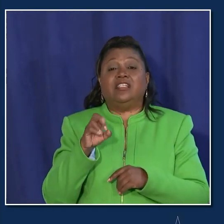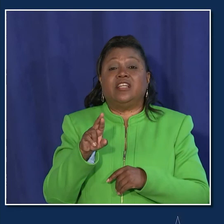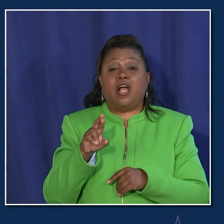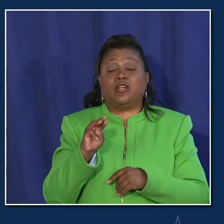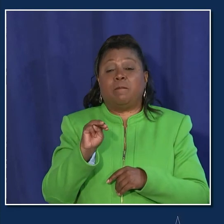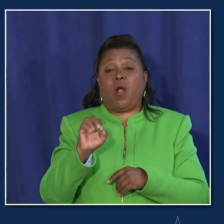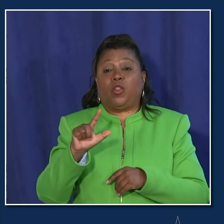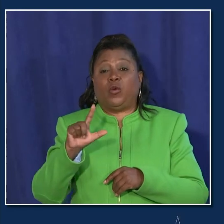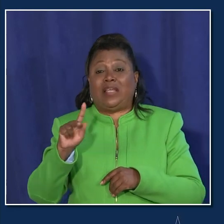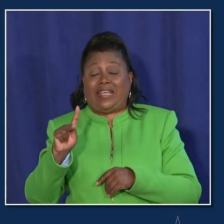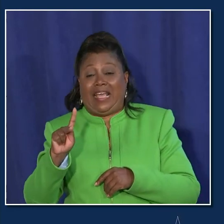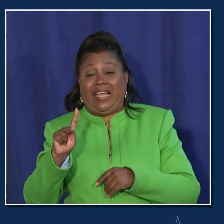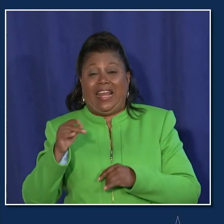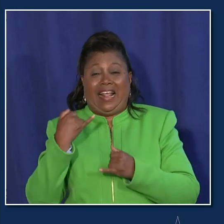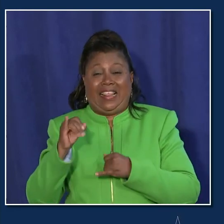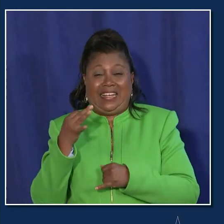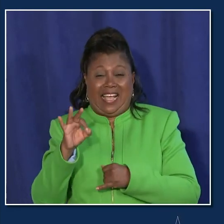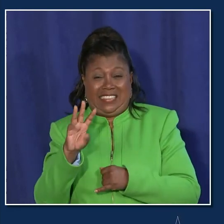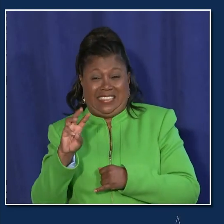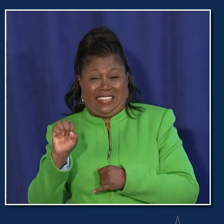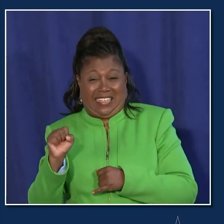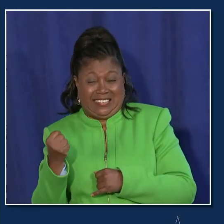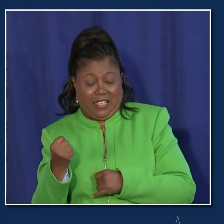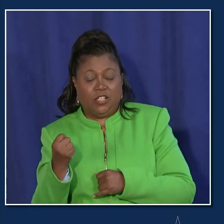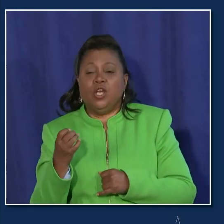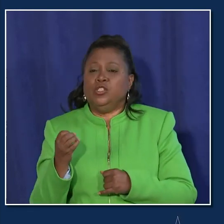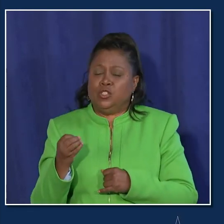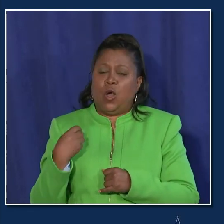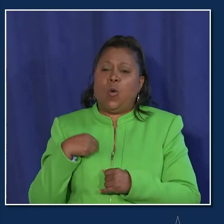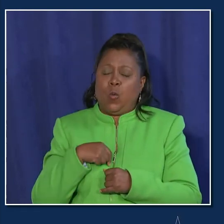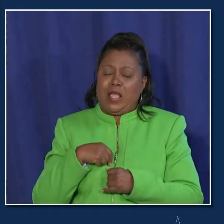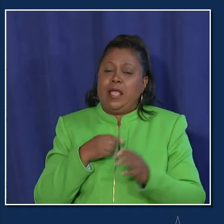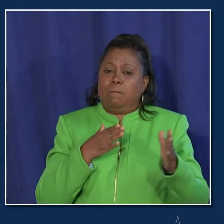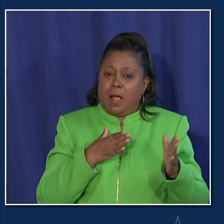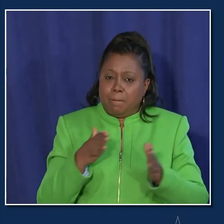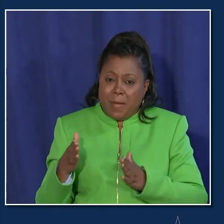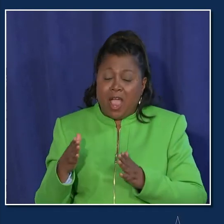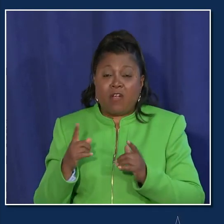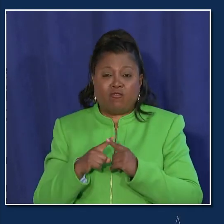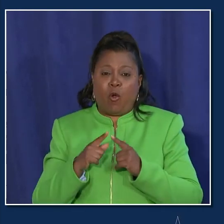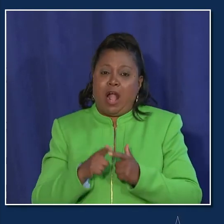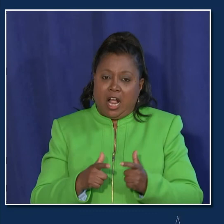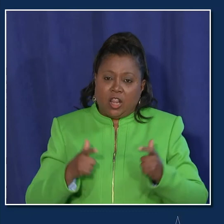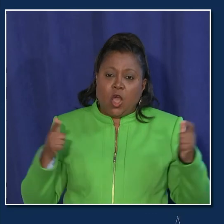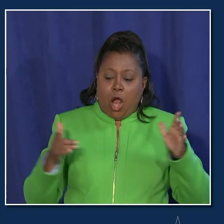Luther King in the late 60s. So we prepared for a